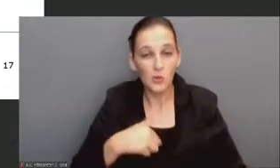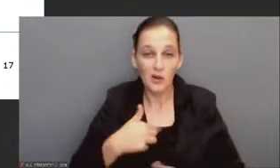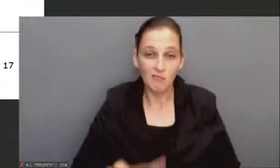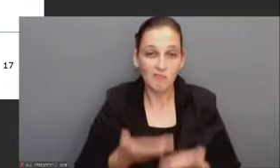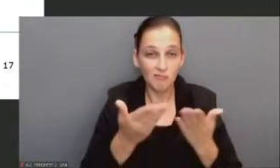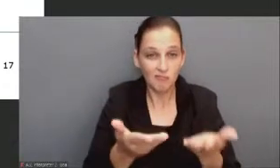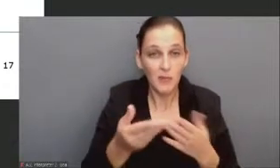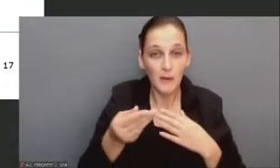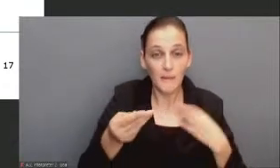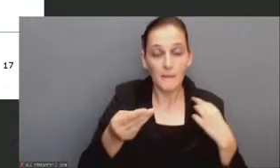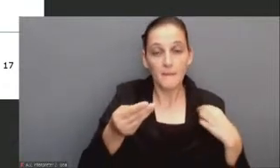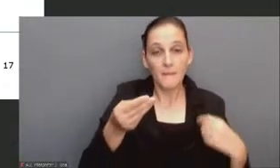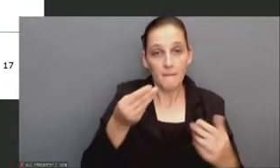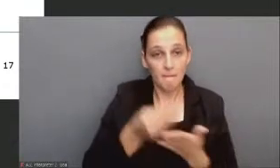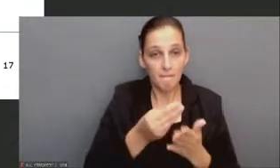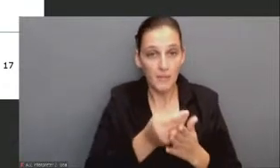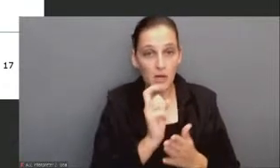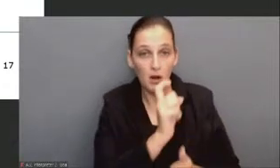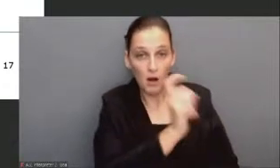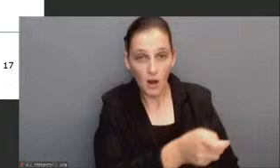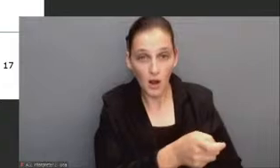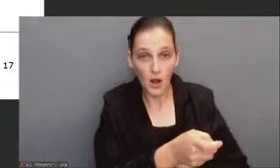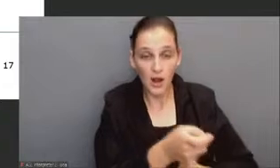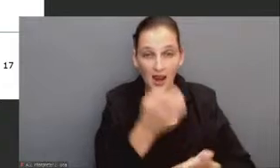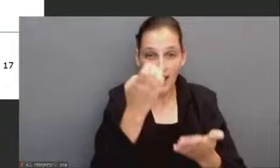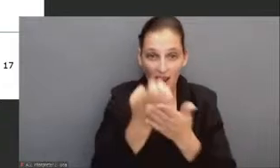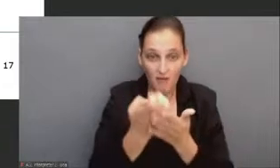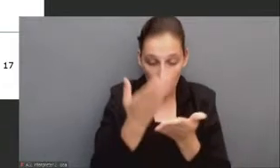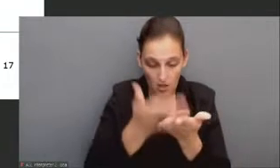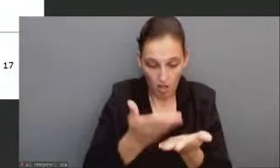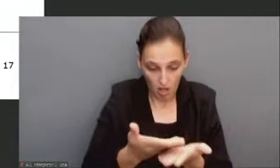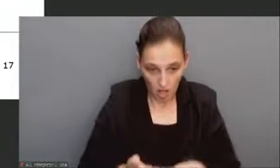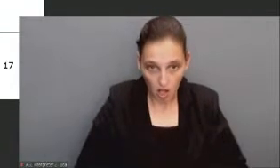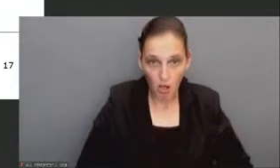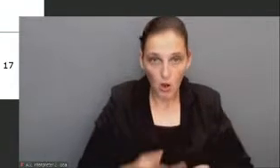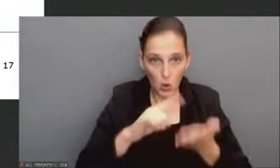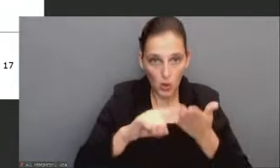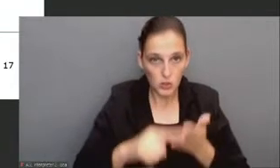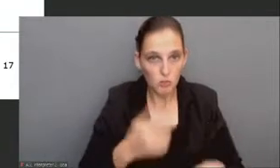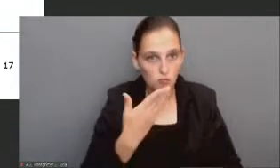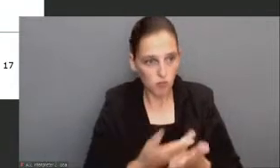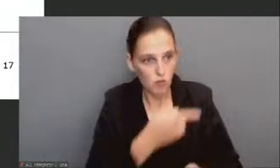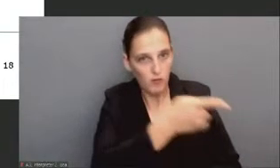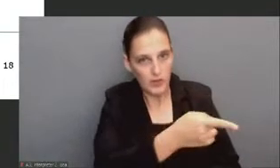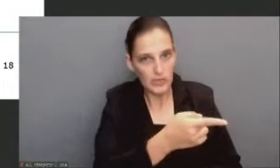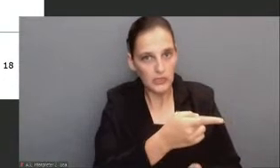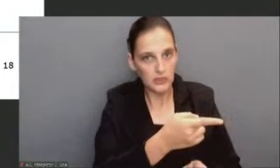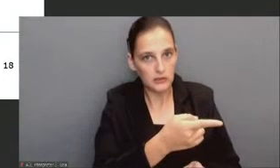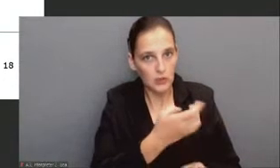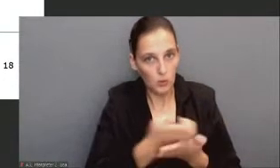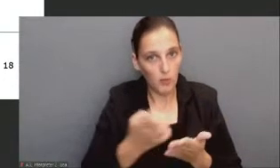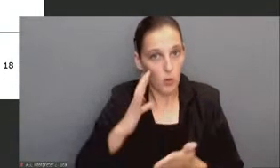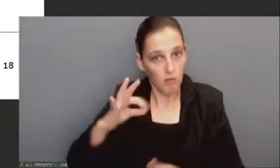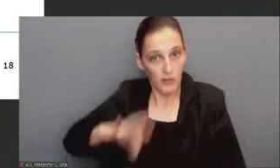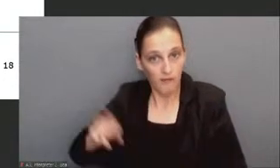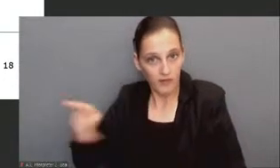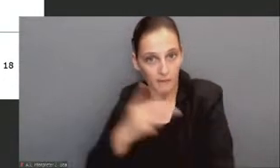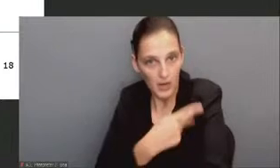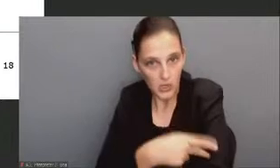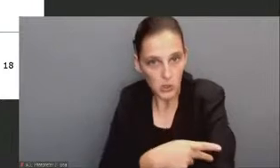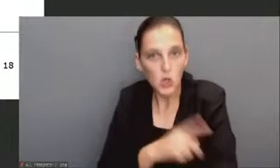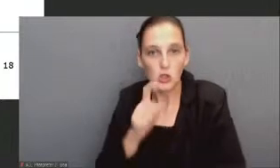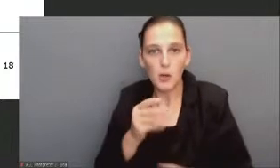made available when evidence-based research determines that such equipment would be beneficial for the patients. The next